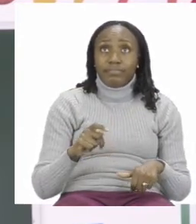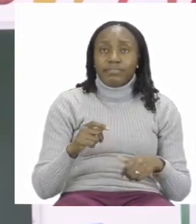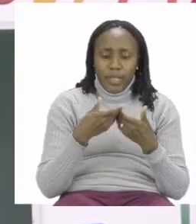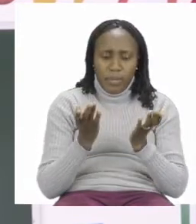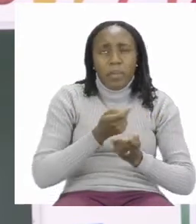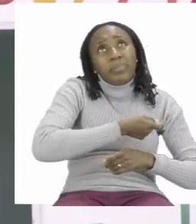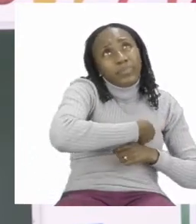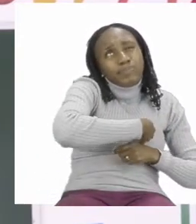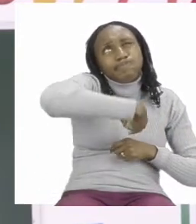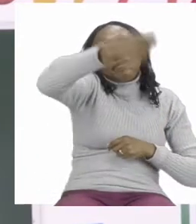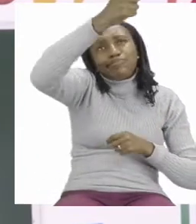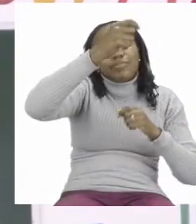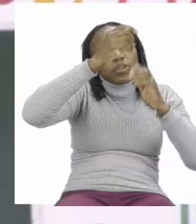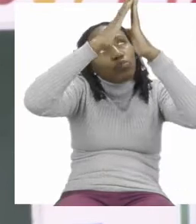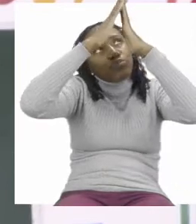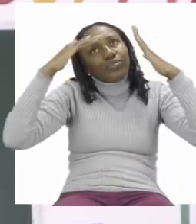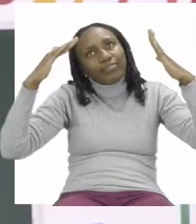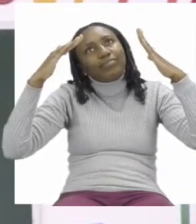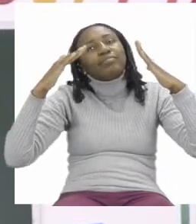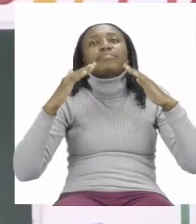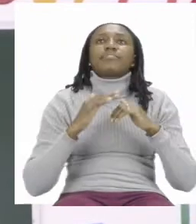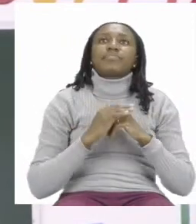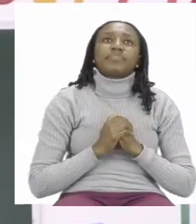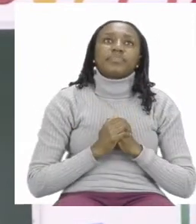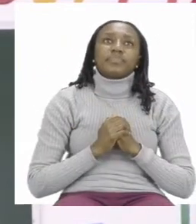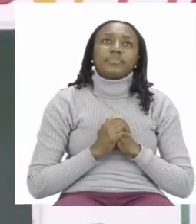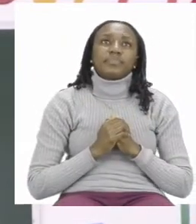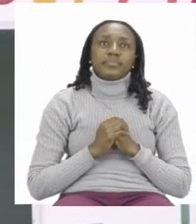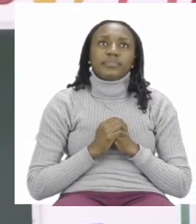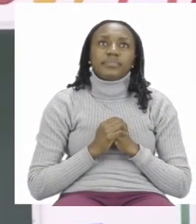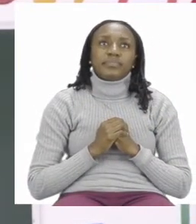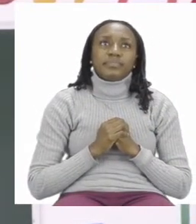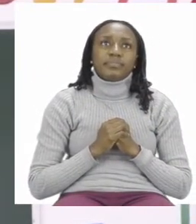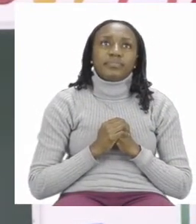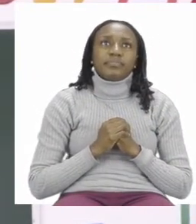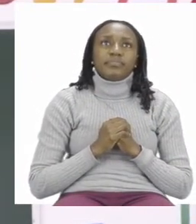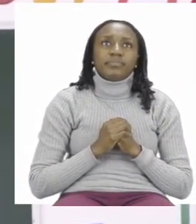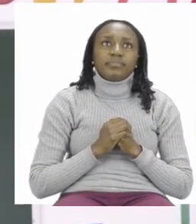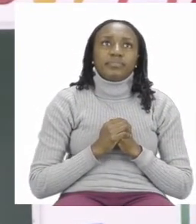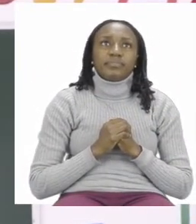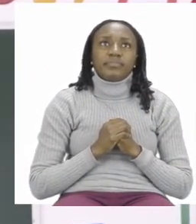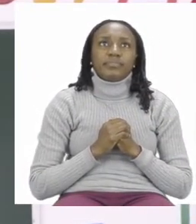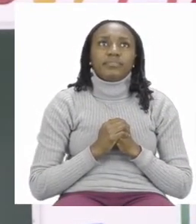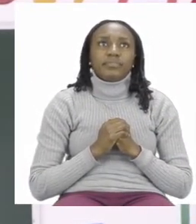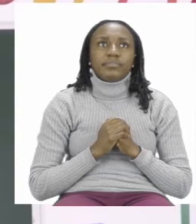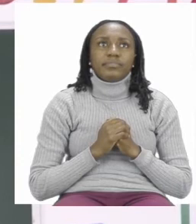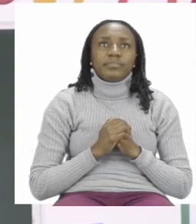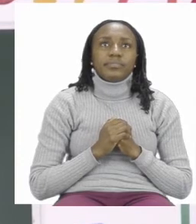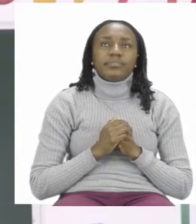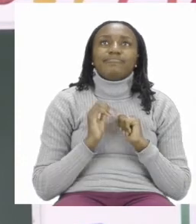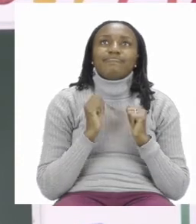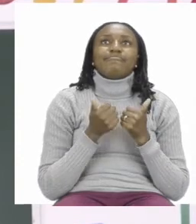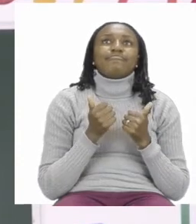Peter tossed the frisbee onto the roof. Well